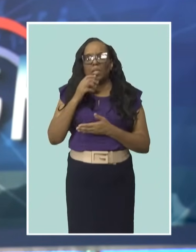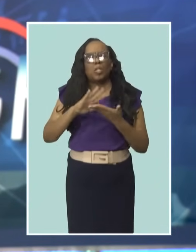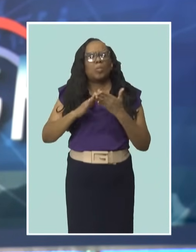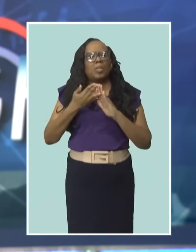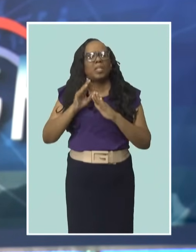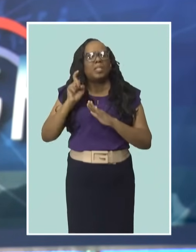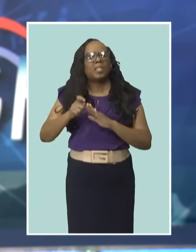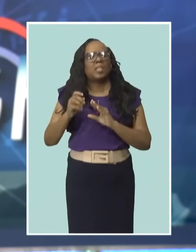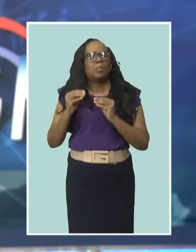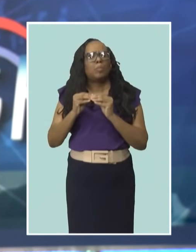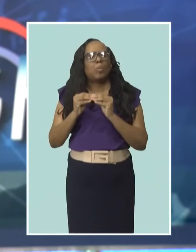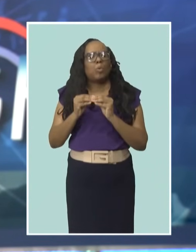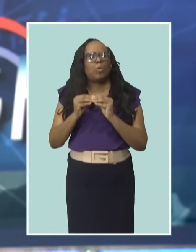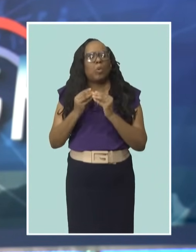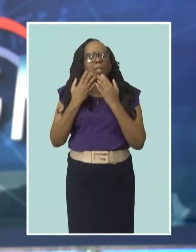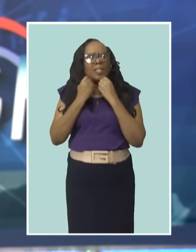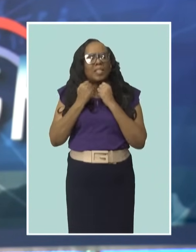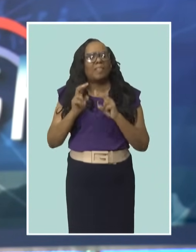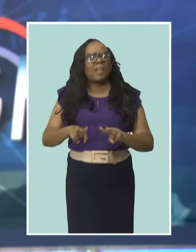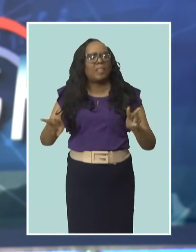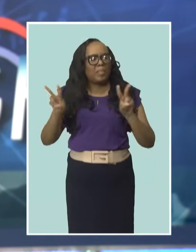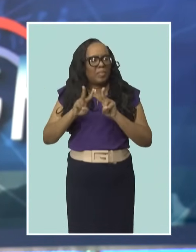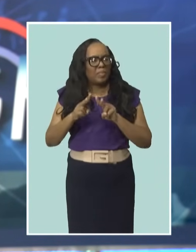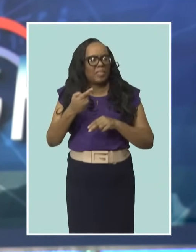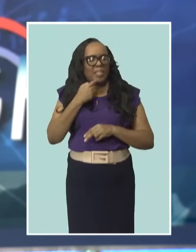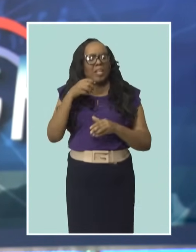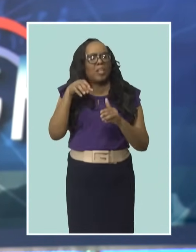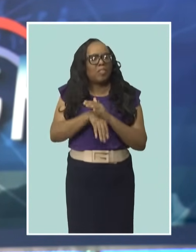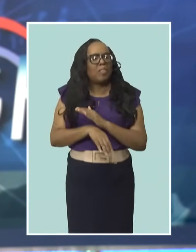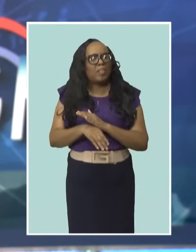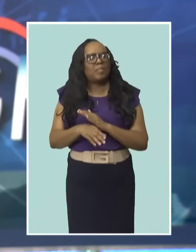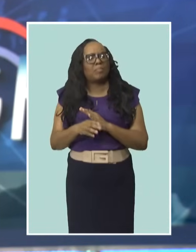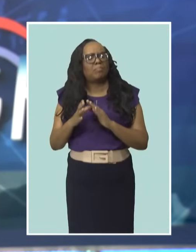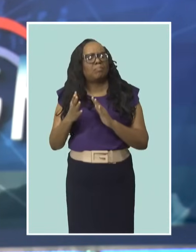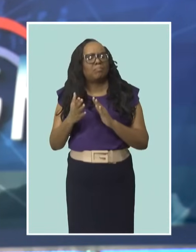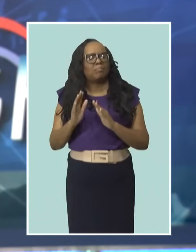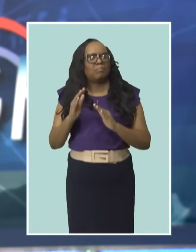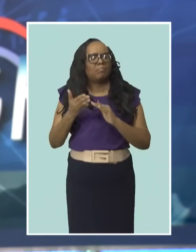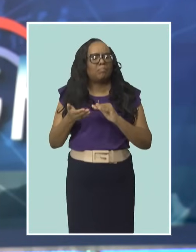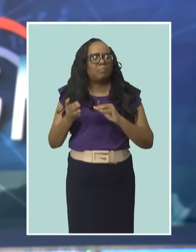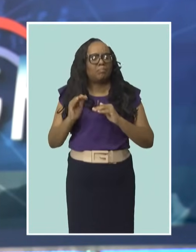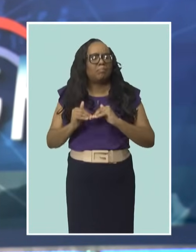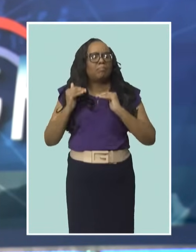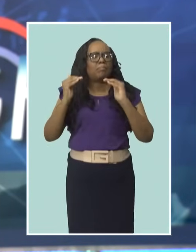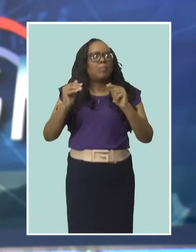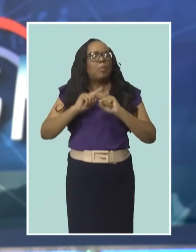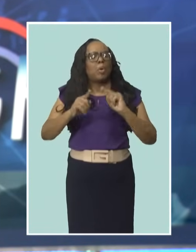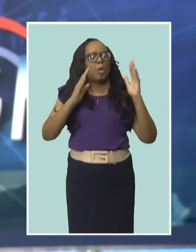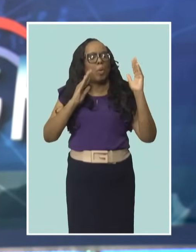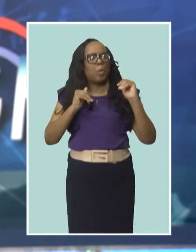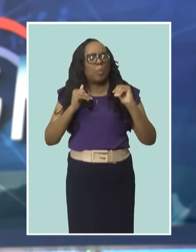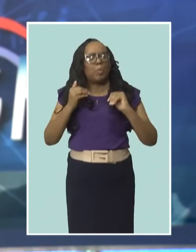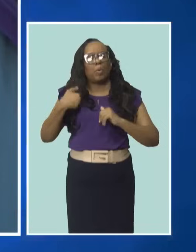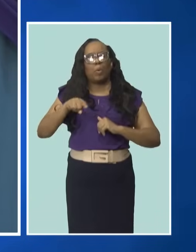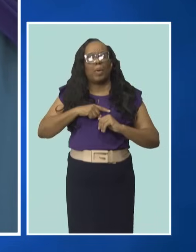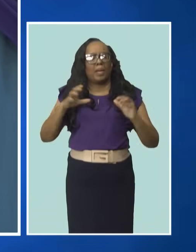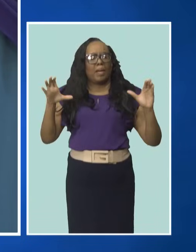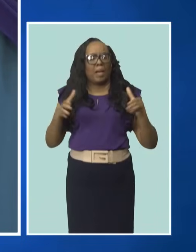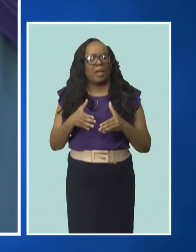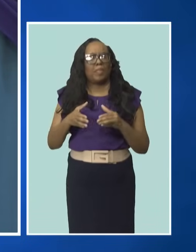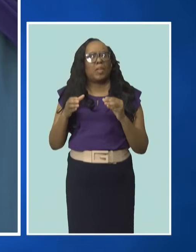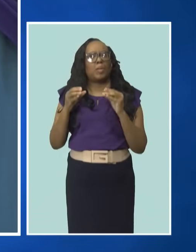to rising crime as one of the reasons. She's hoping Regathering will help to foster a return of the community spirit.